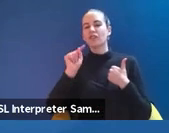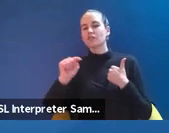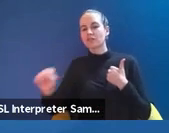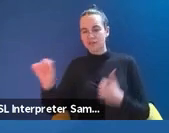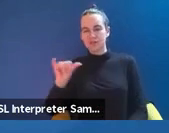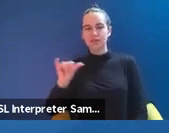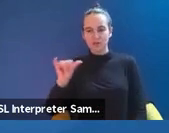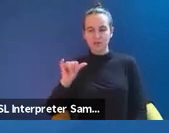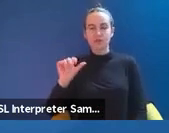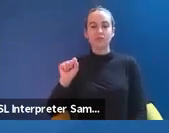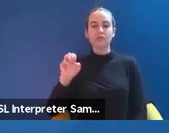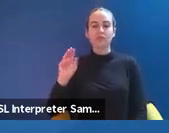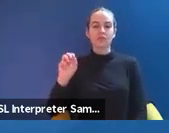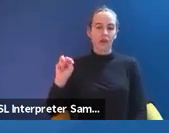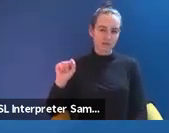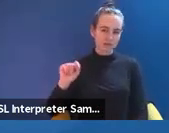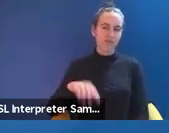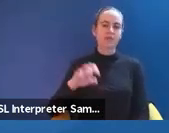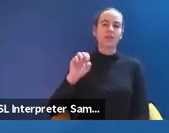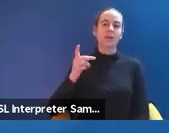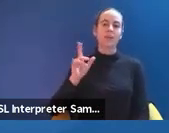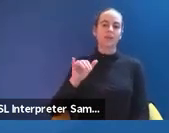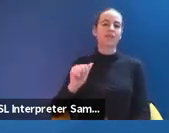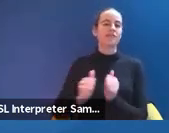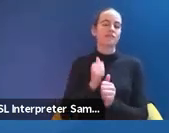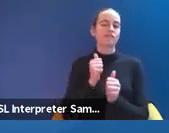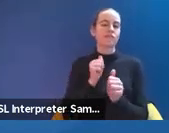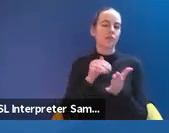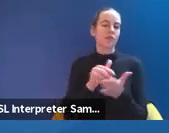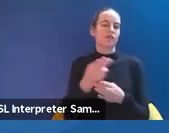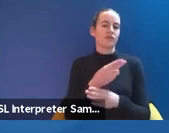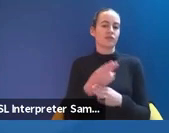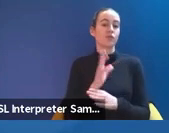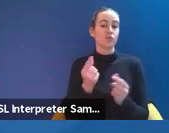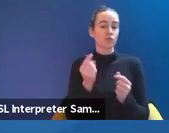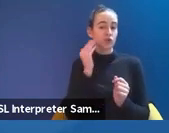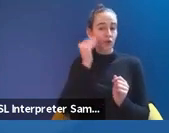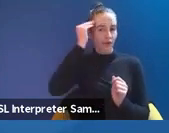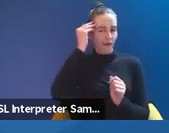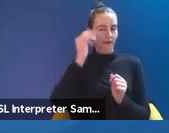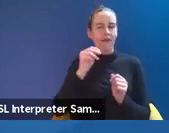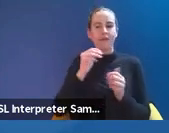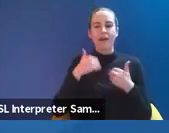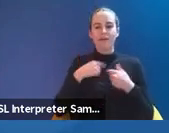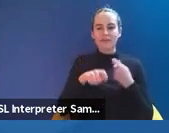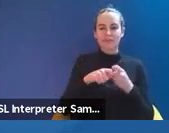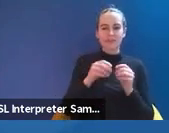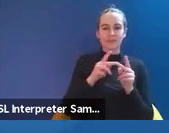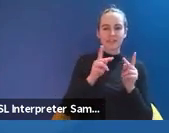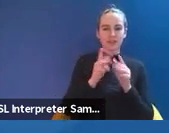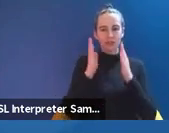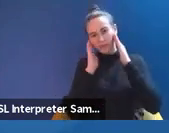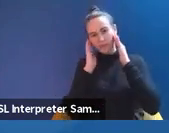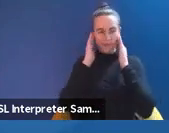out there, but the Semont and the Epley are the most commonly used. And it's just placing the head in certain positions to get that otoconia